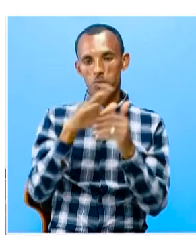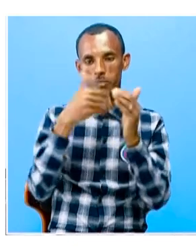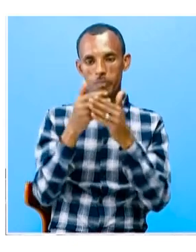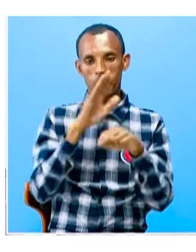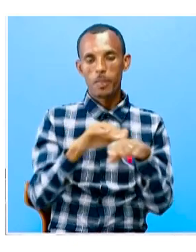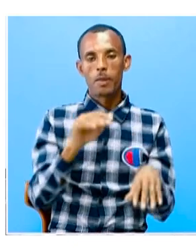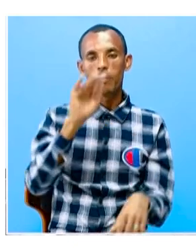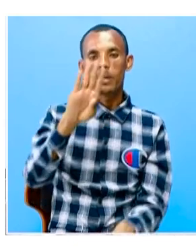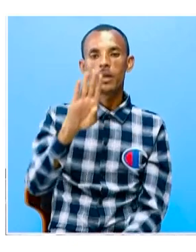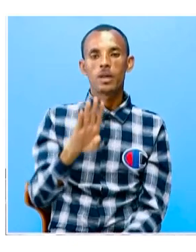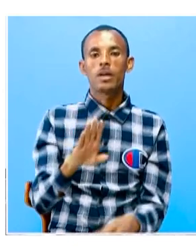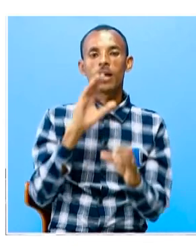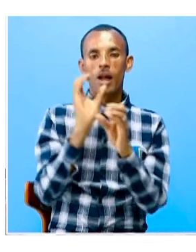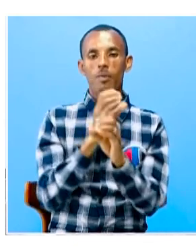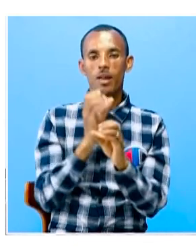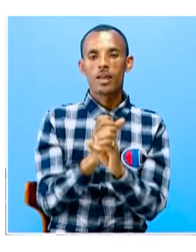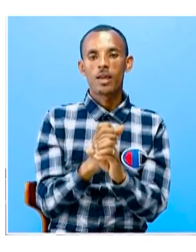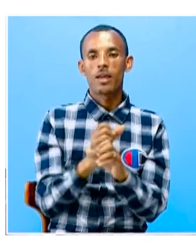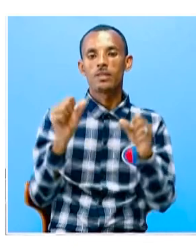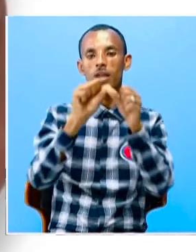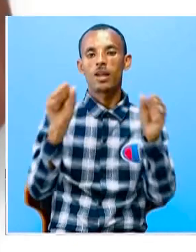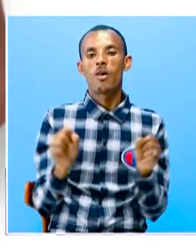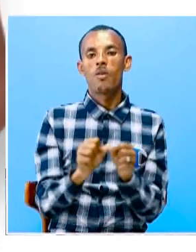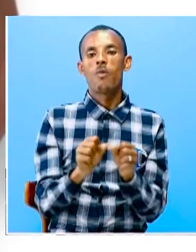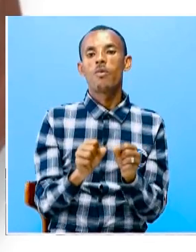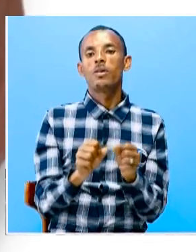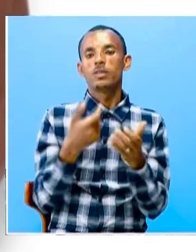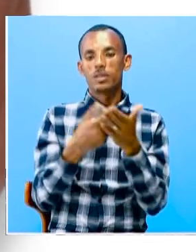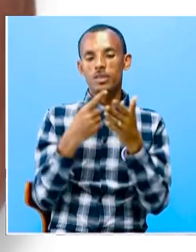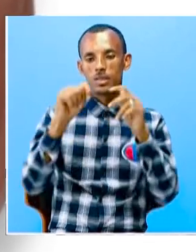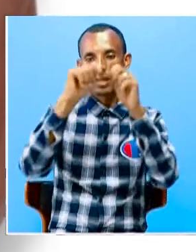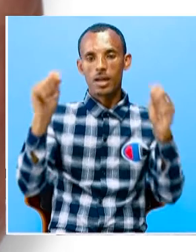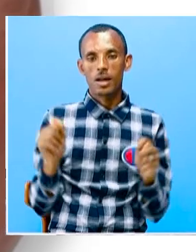B, calculate the area of this triangle.